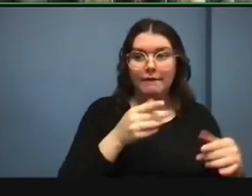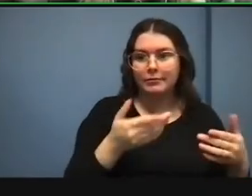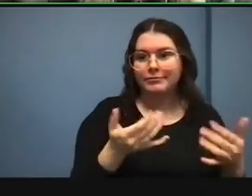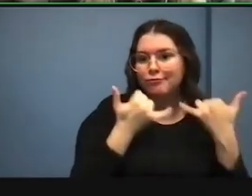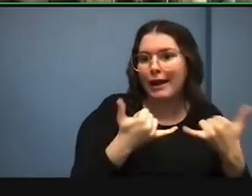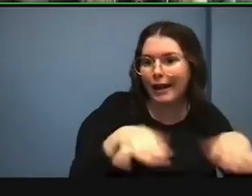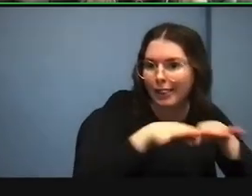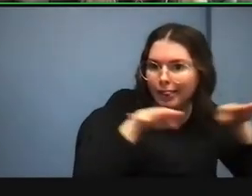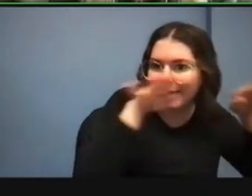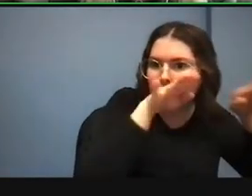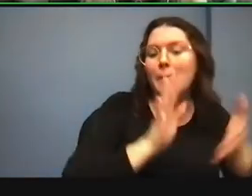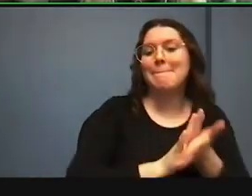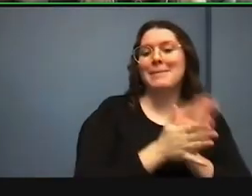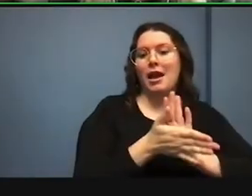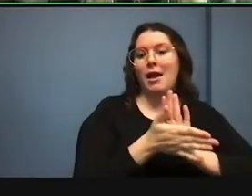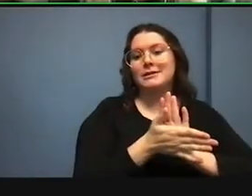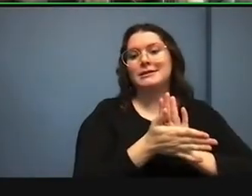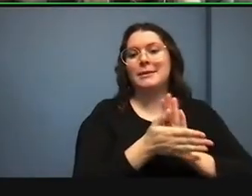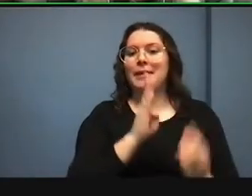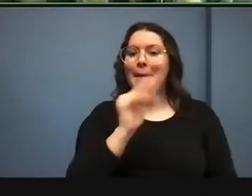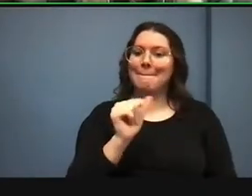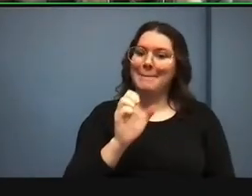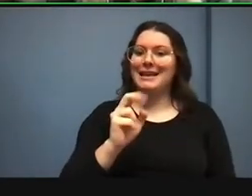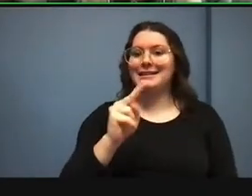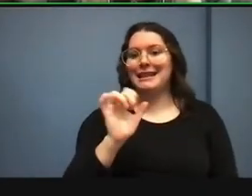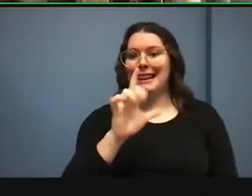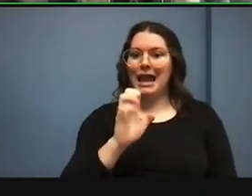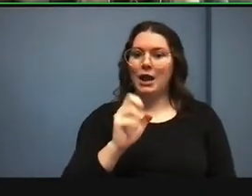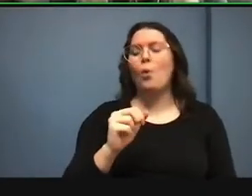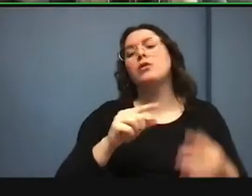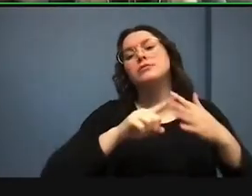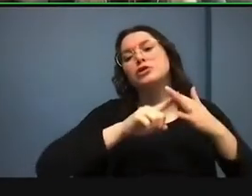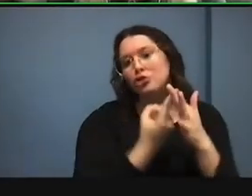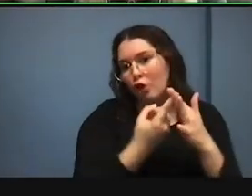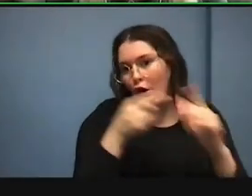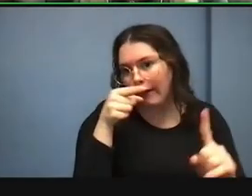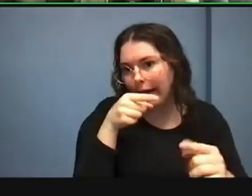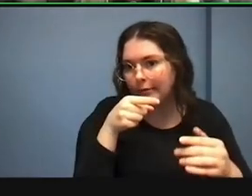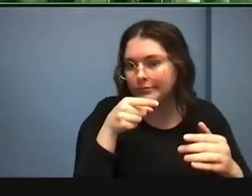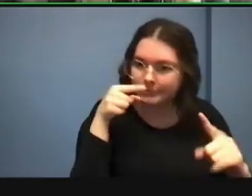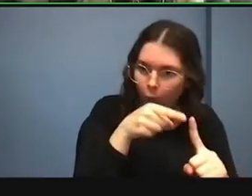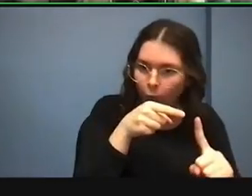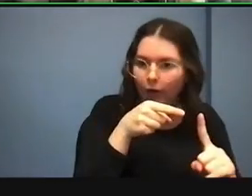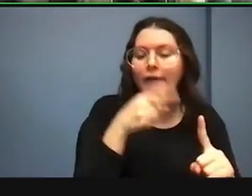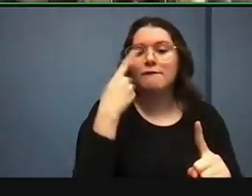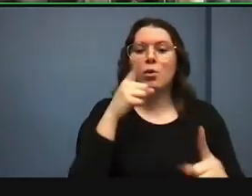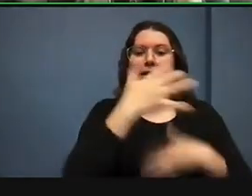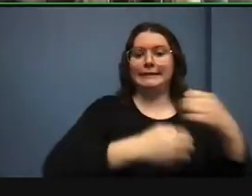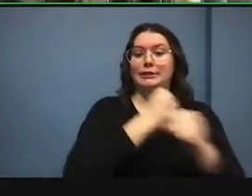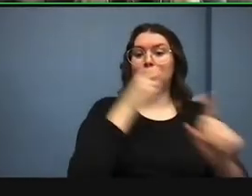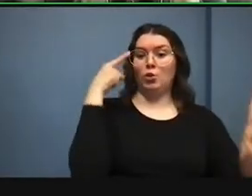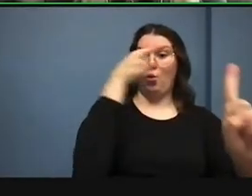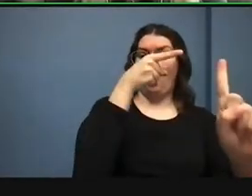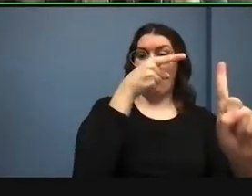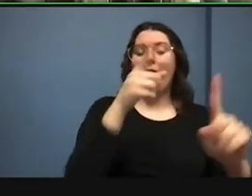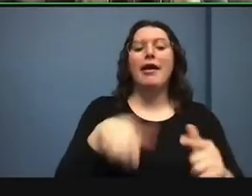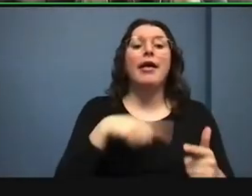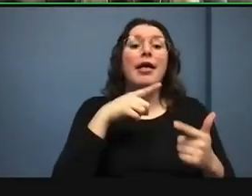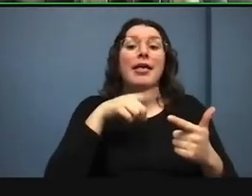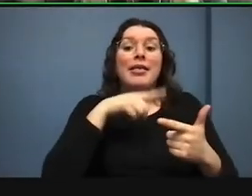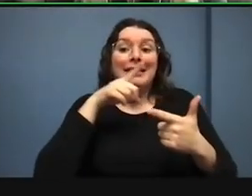that then becomes the baseline or our starting point for our annual goal. And then we take